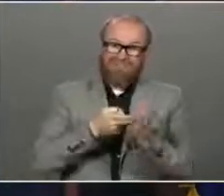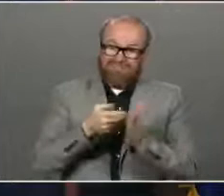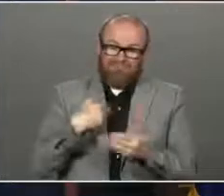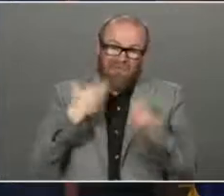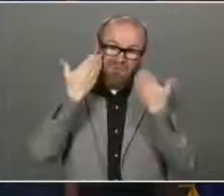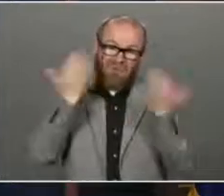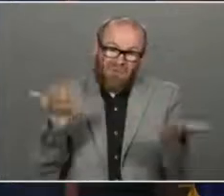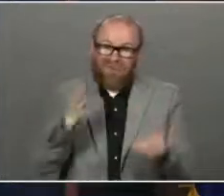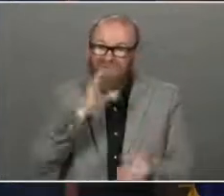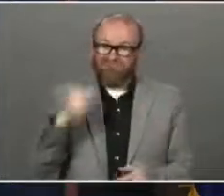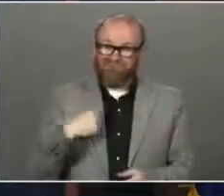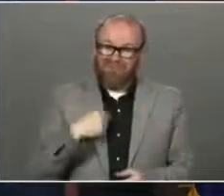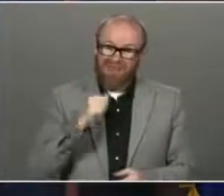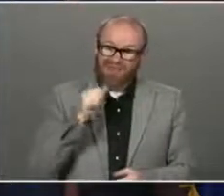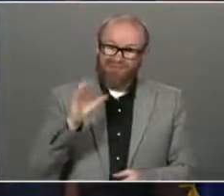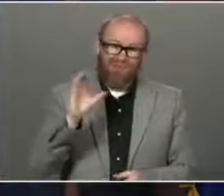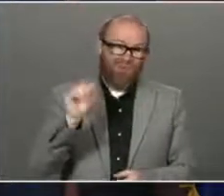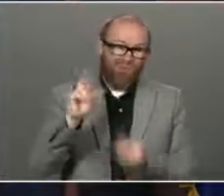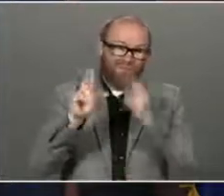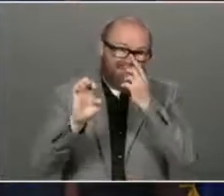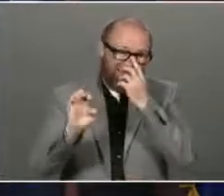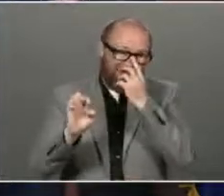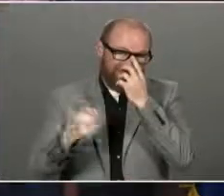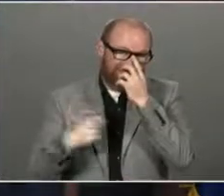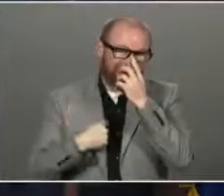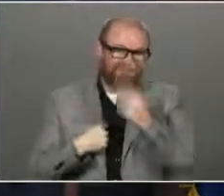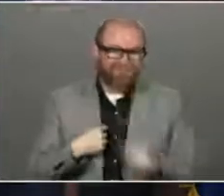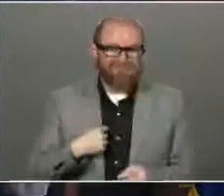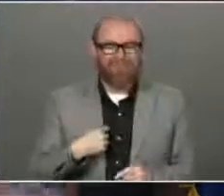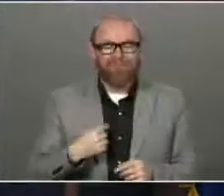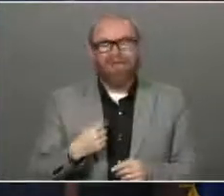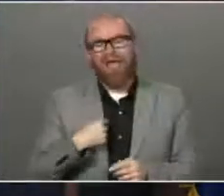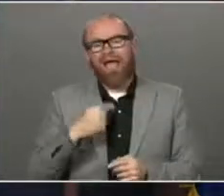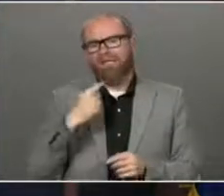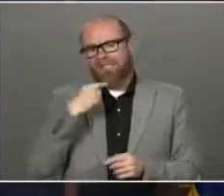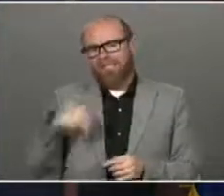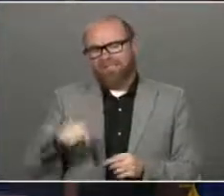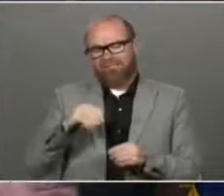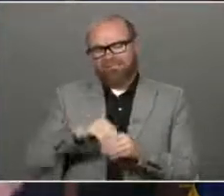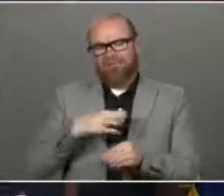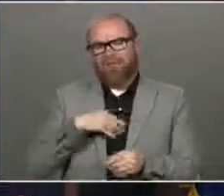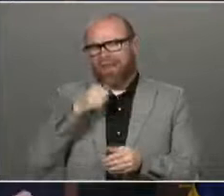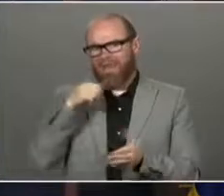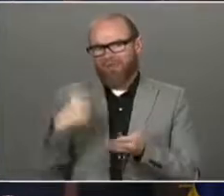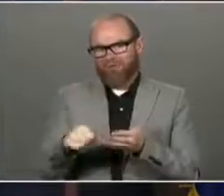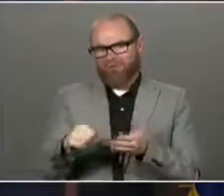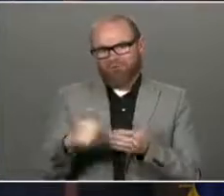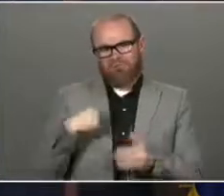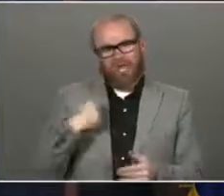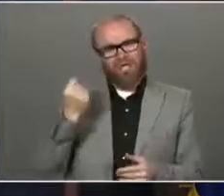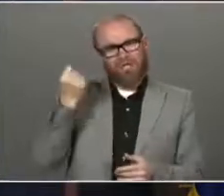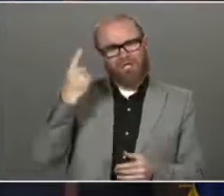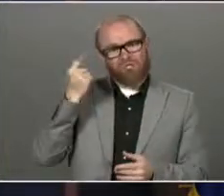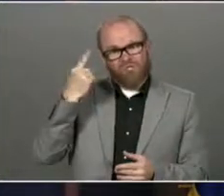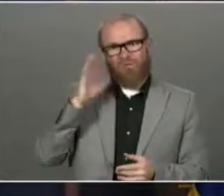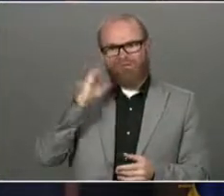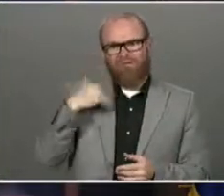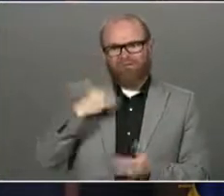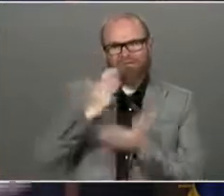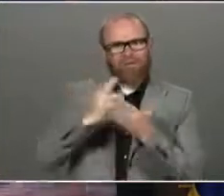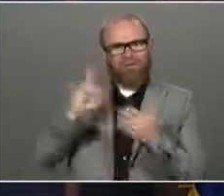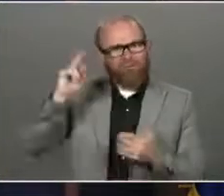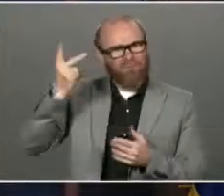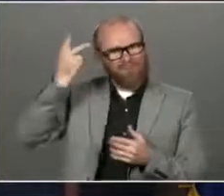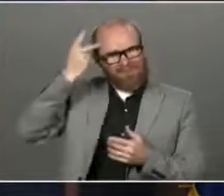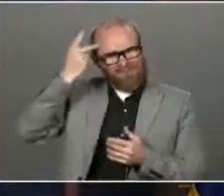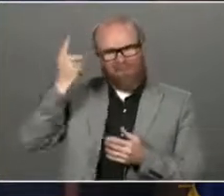honest. I don't do things, and I said this in my letter, like I understand that there will be political repercussions.